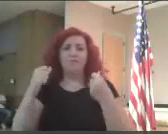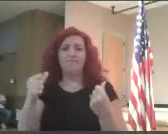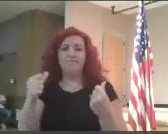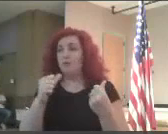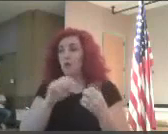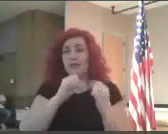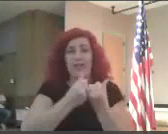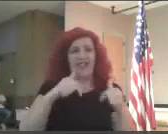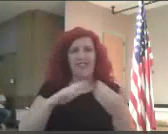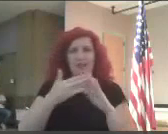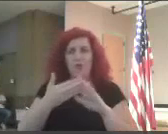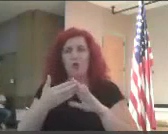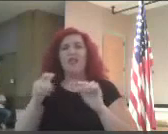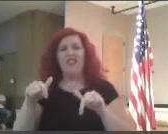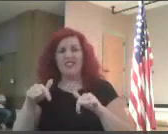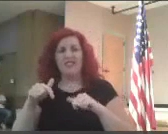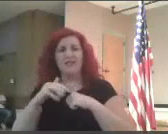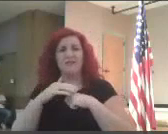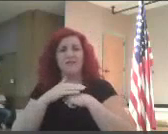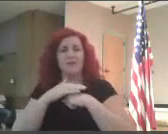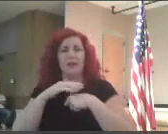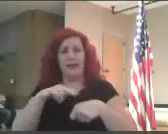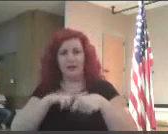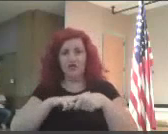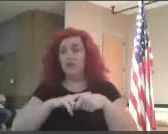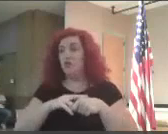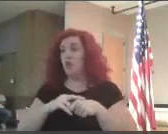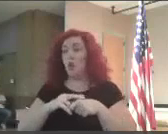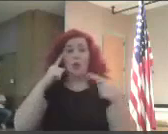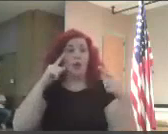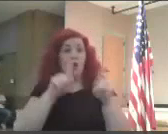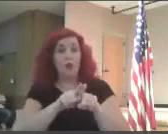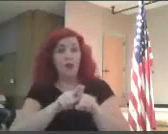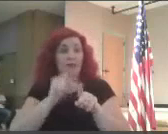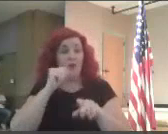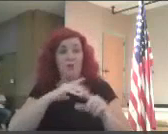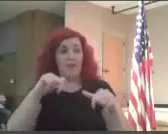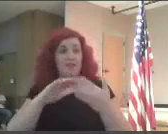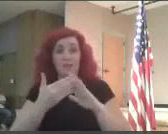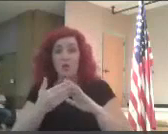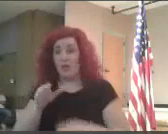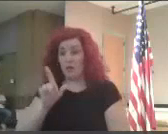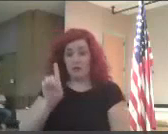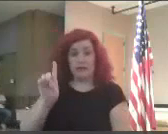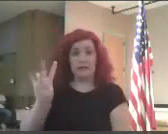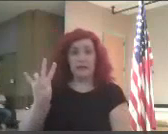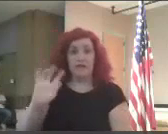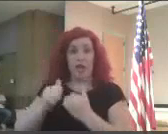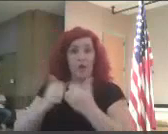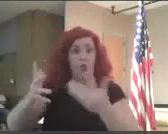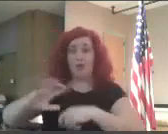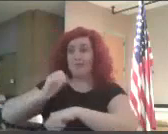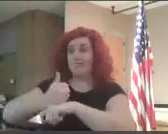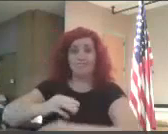And so the consent of the women in our community years ago saying that this District 7, the way it is